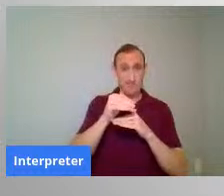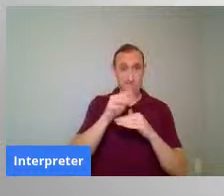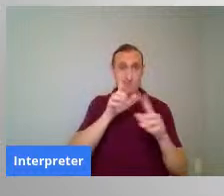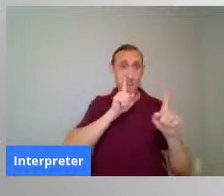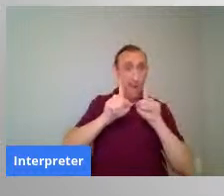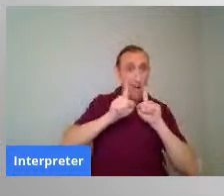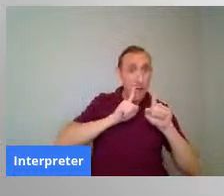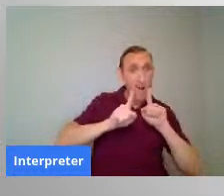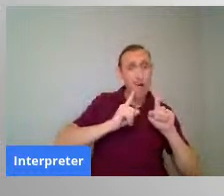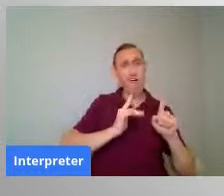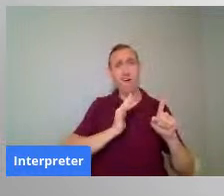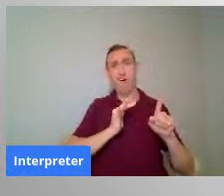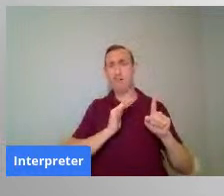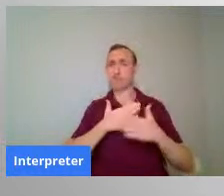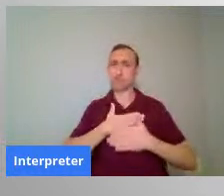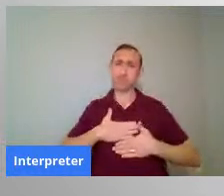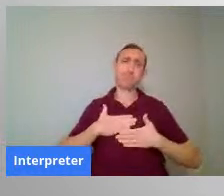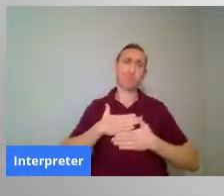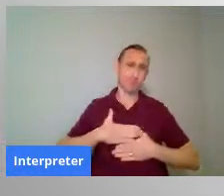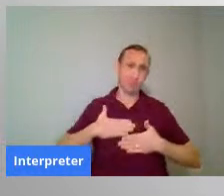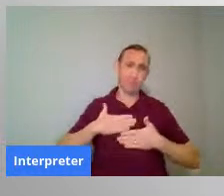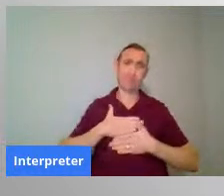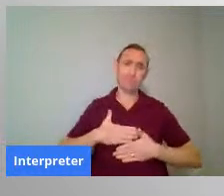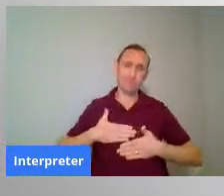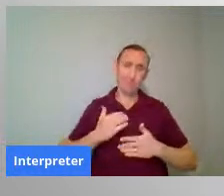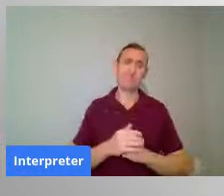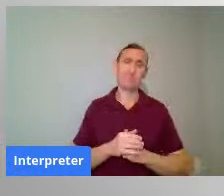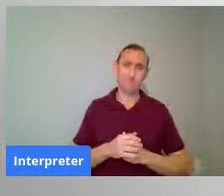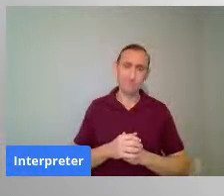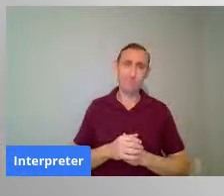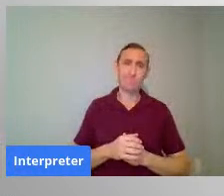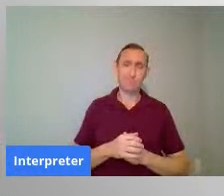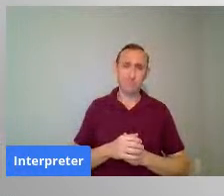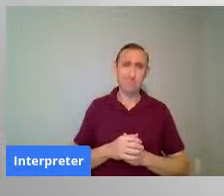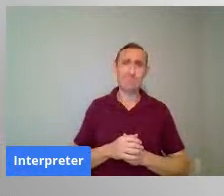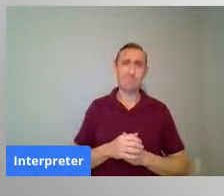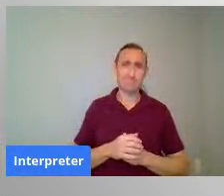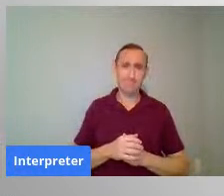our thinking internally, as you can see with